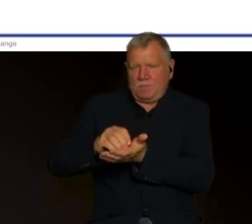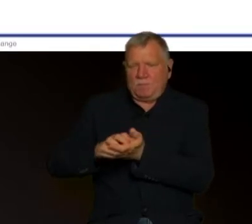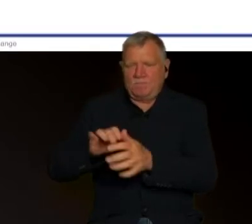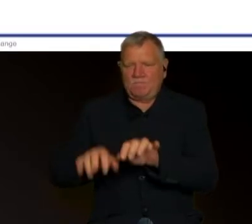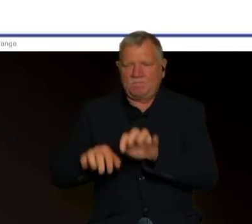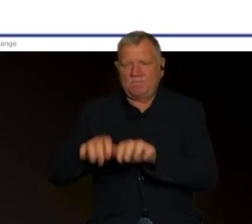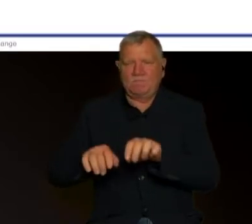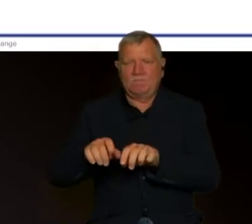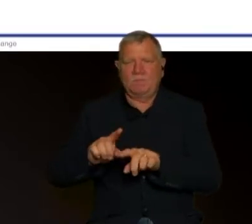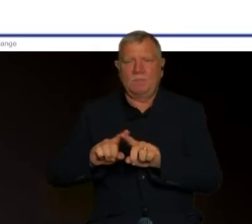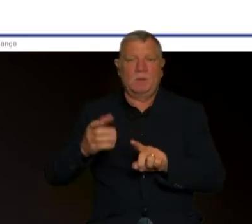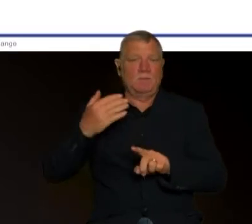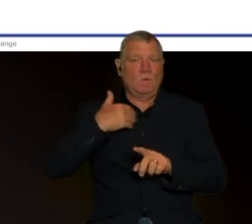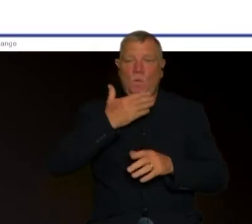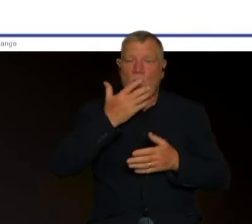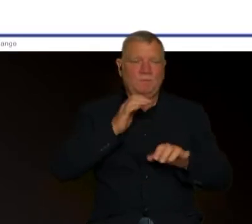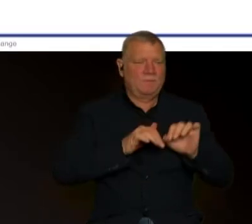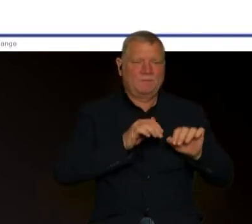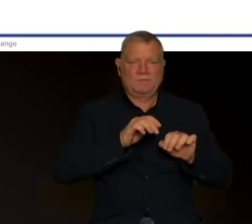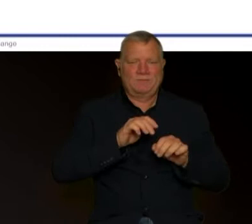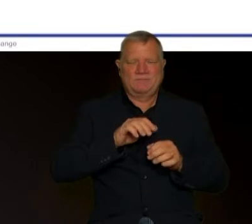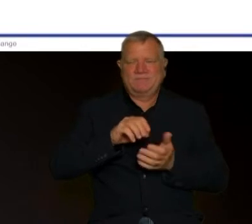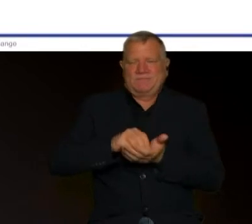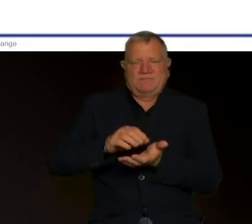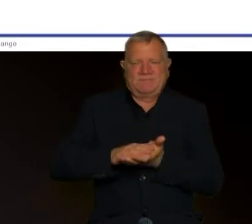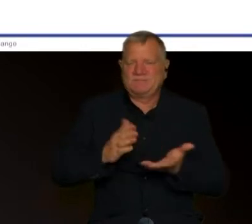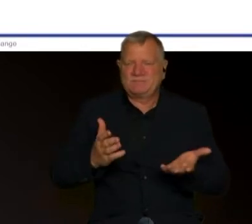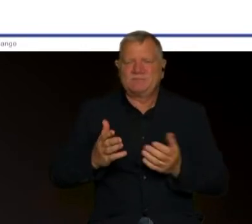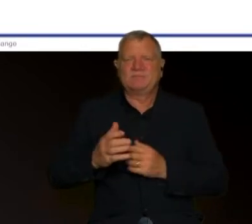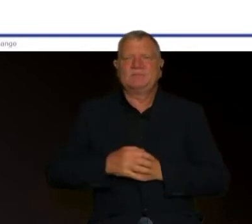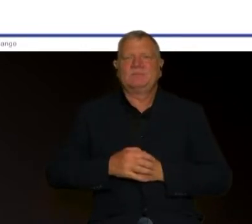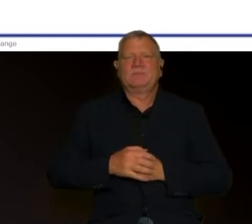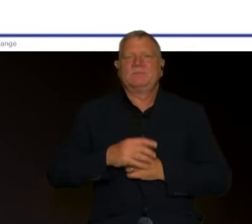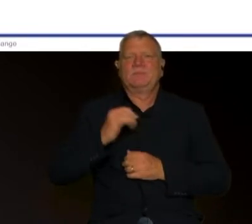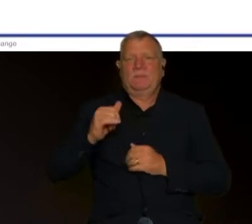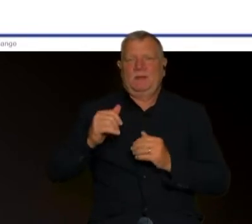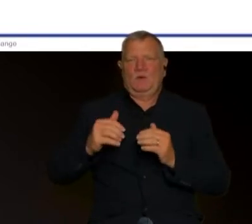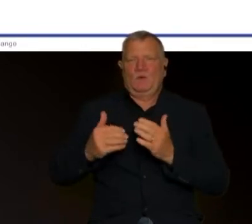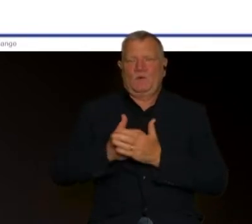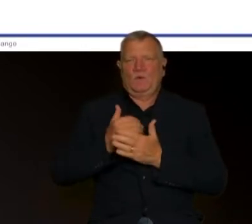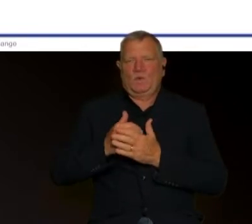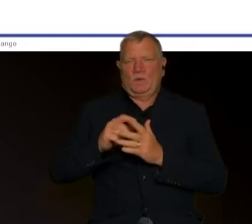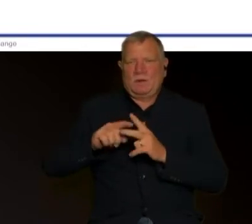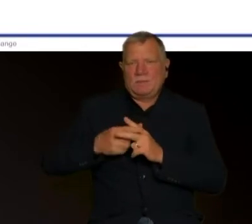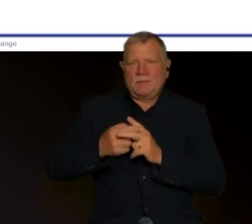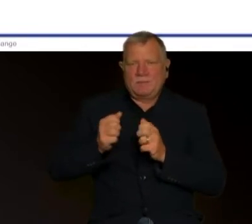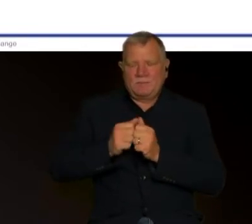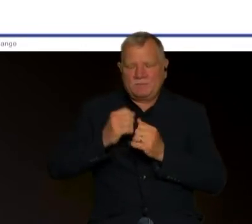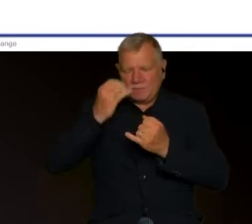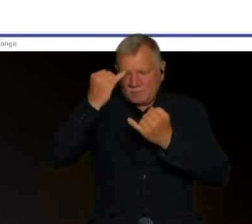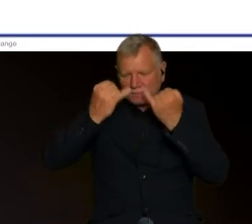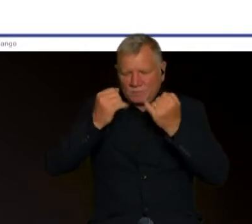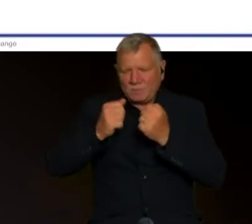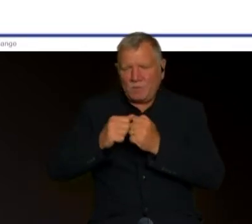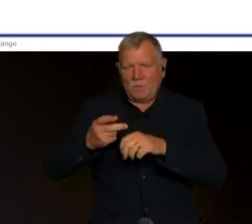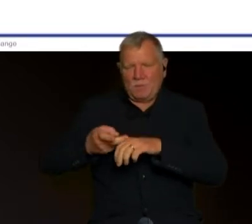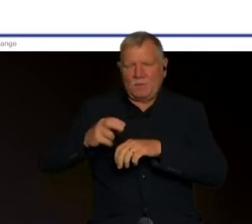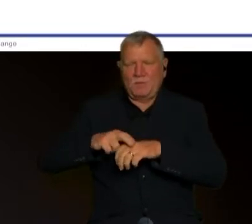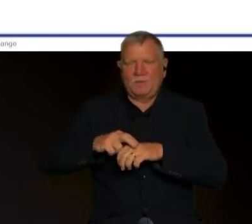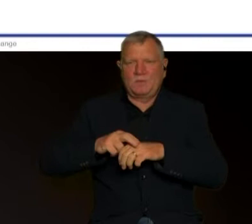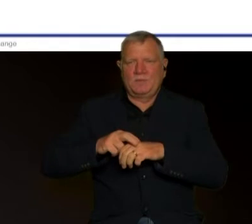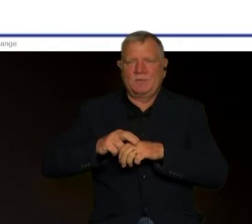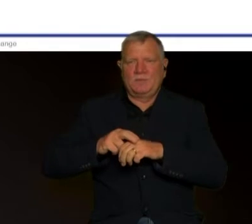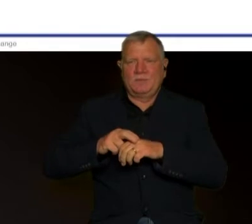creating a digital record of the application, which was not done in the past. So this platform that is part of the